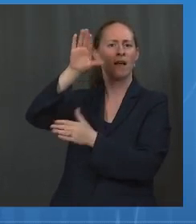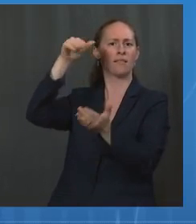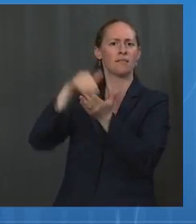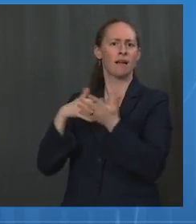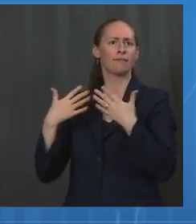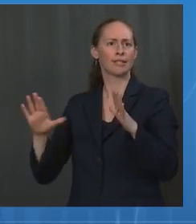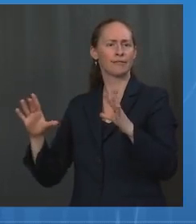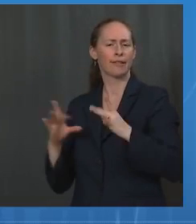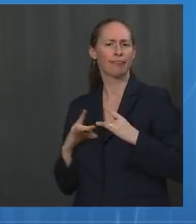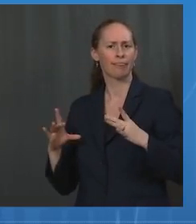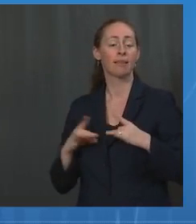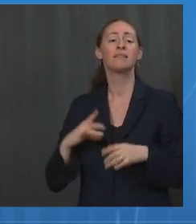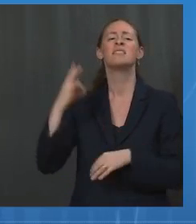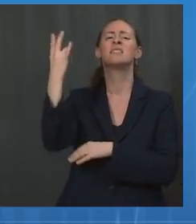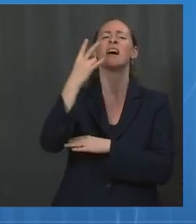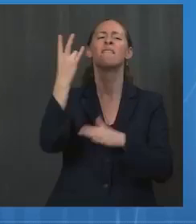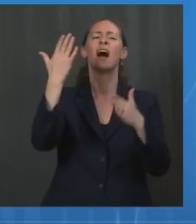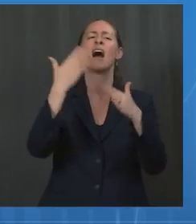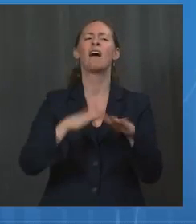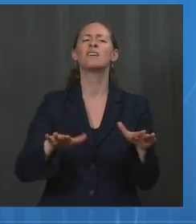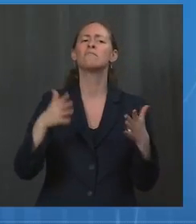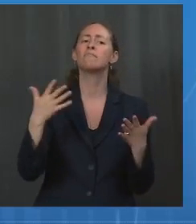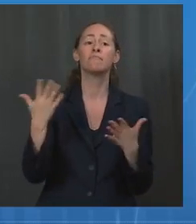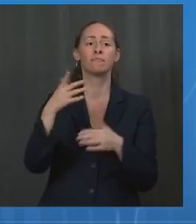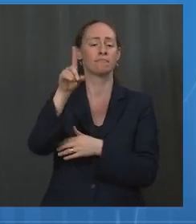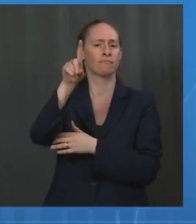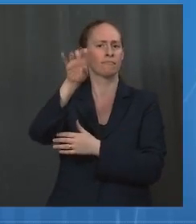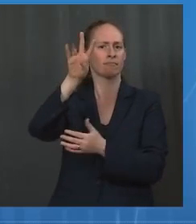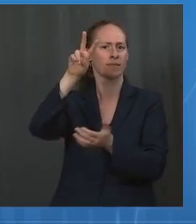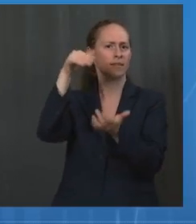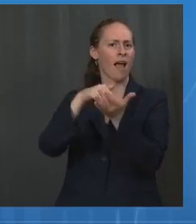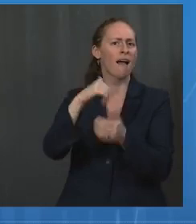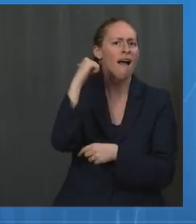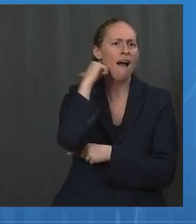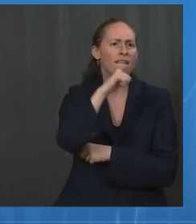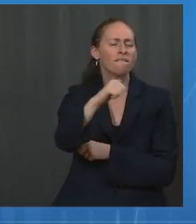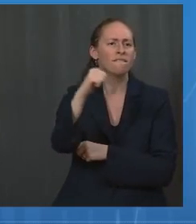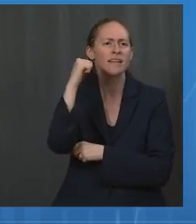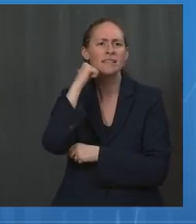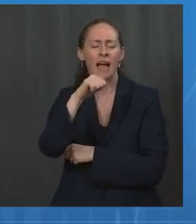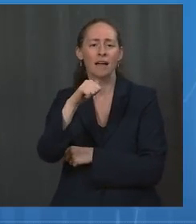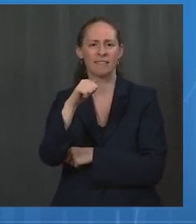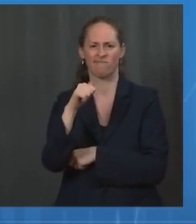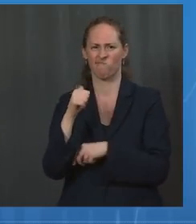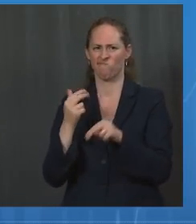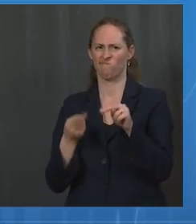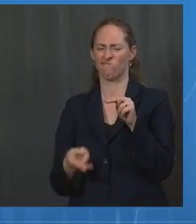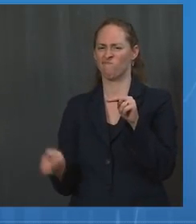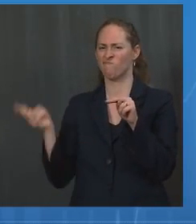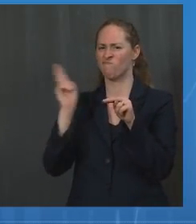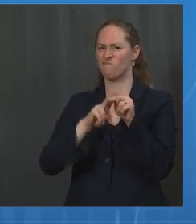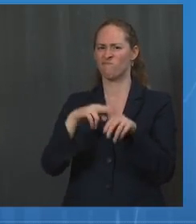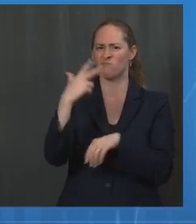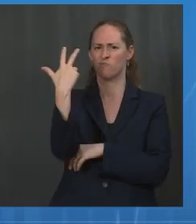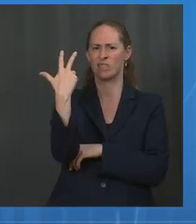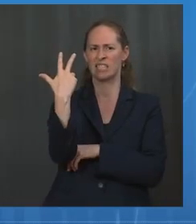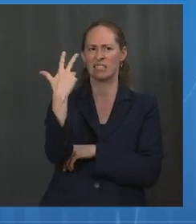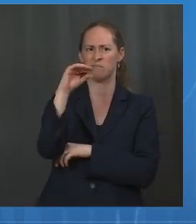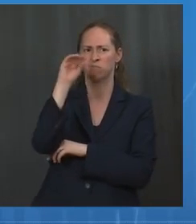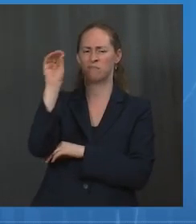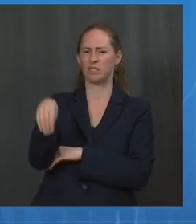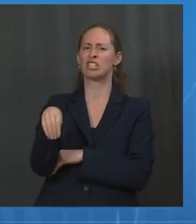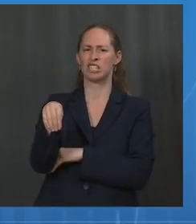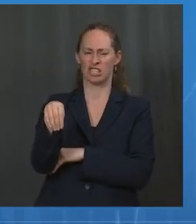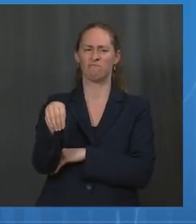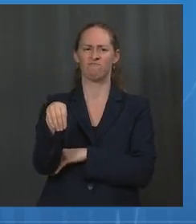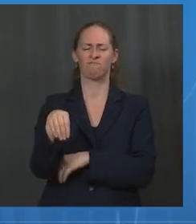about 142,000 cases per day. This represents an increase of nearly 3% from the prior 7-day average. The